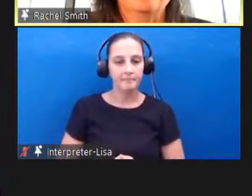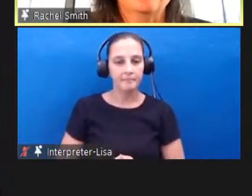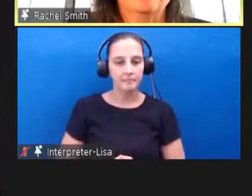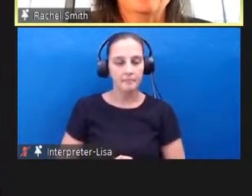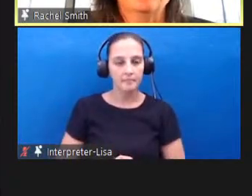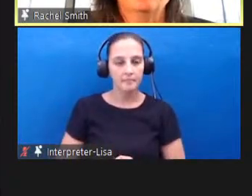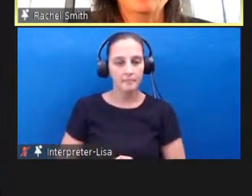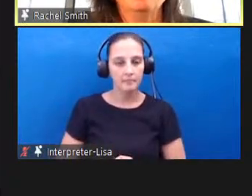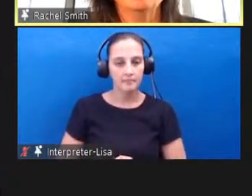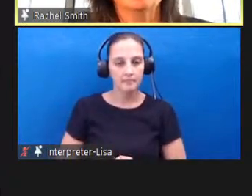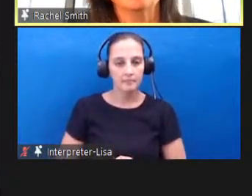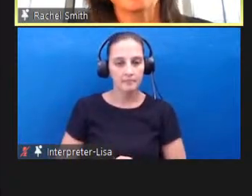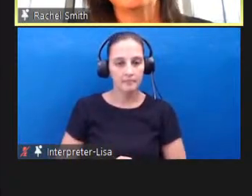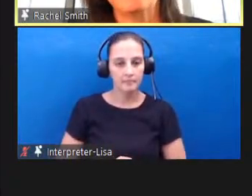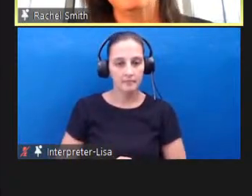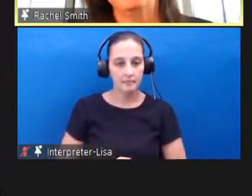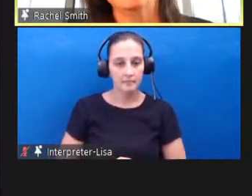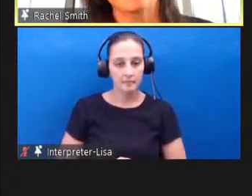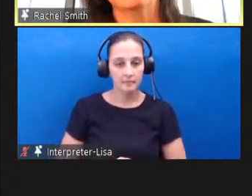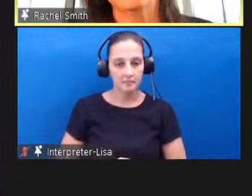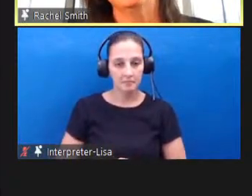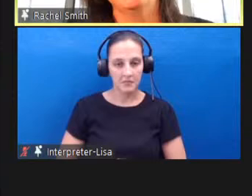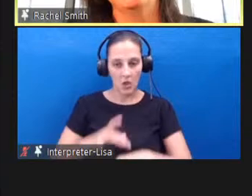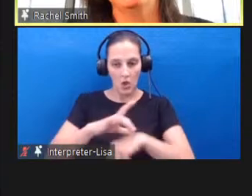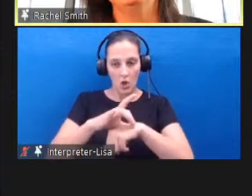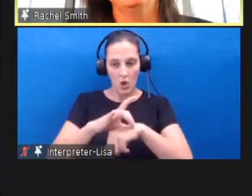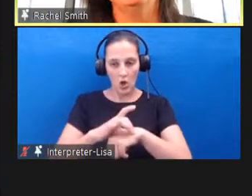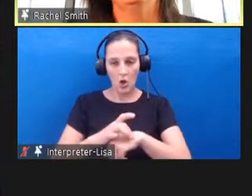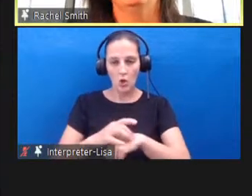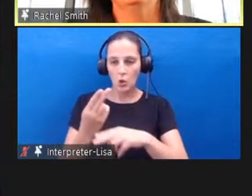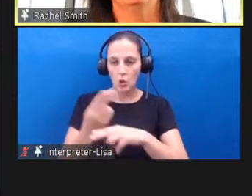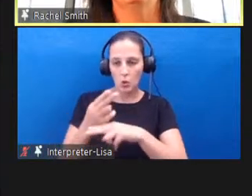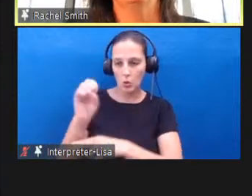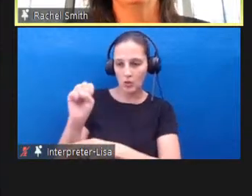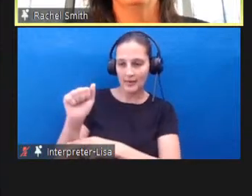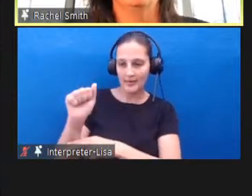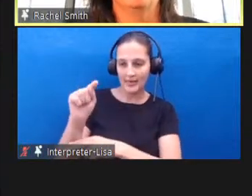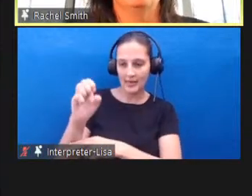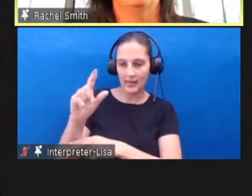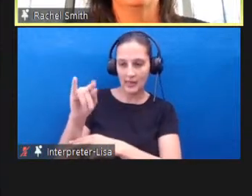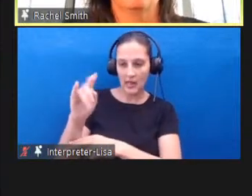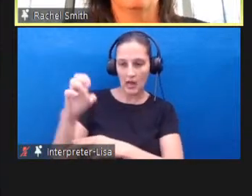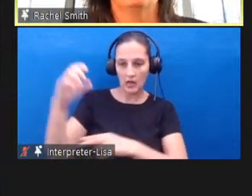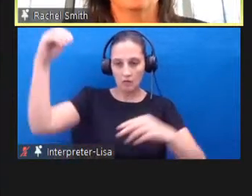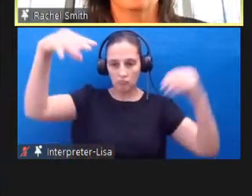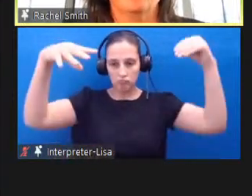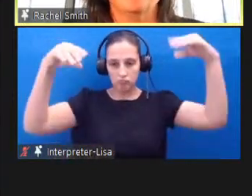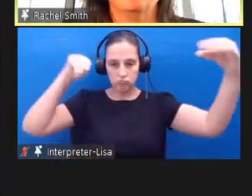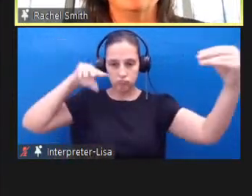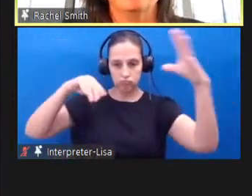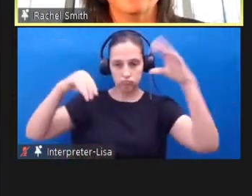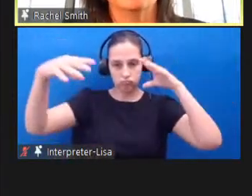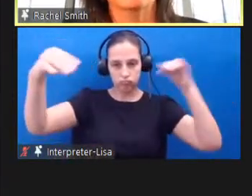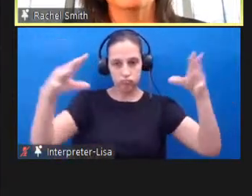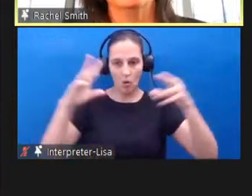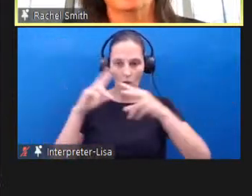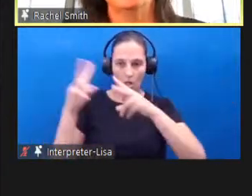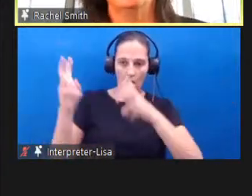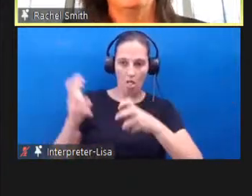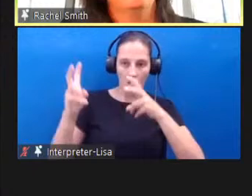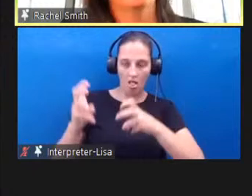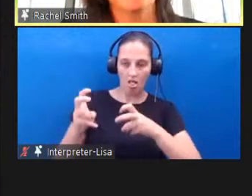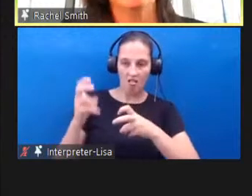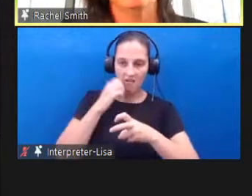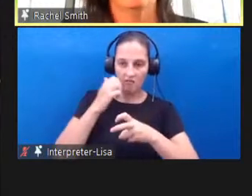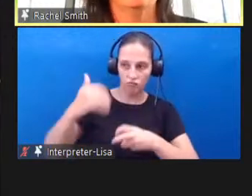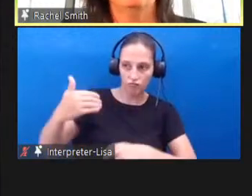And so we visualize our planet with satellites. We get updated data that pulls from a database for OpenSpace. And with Earth, it's